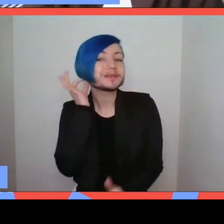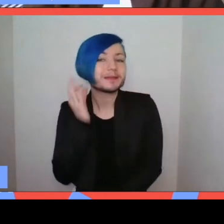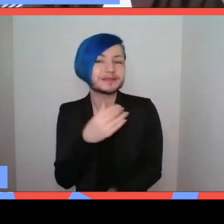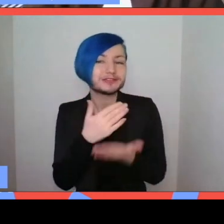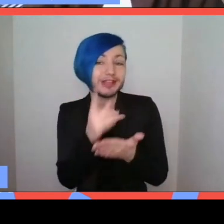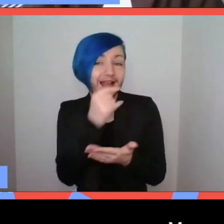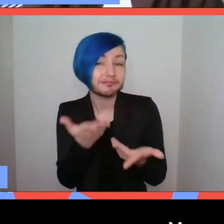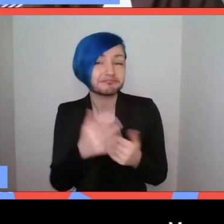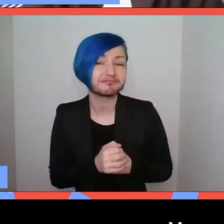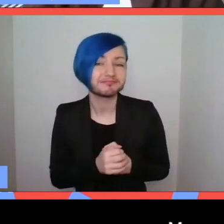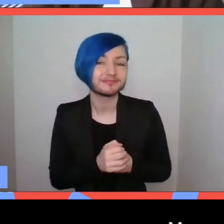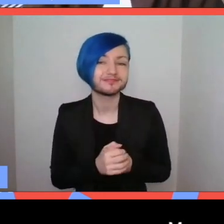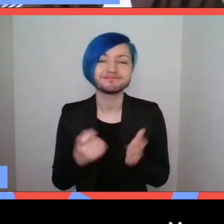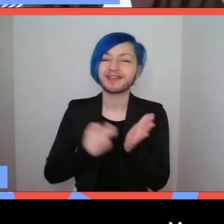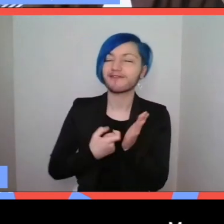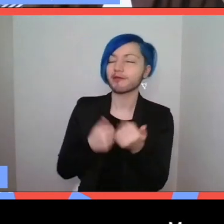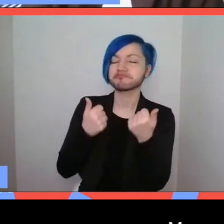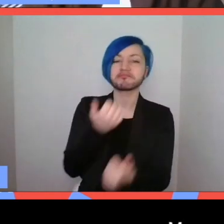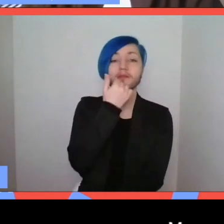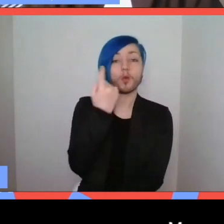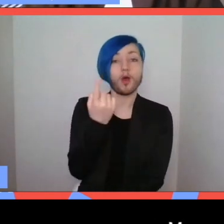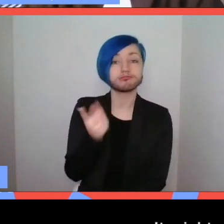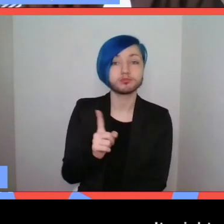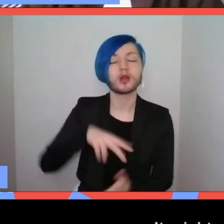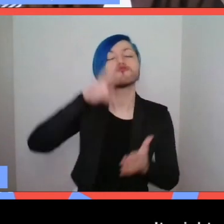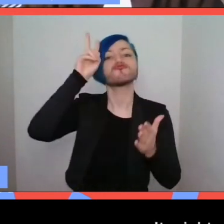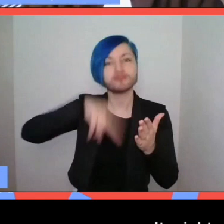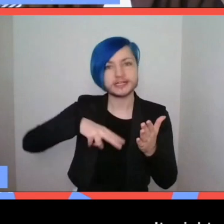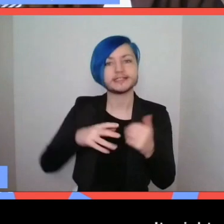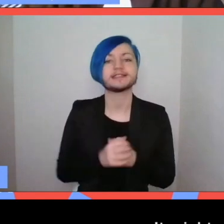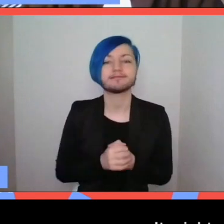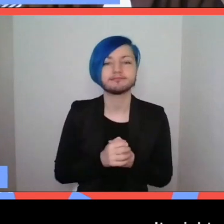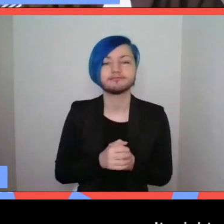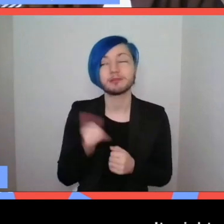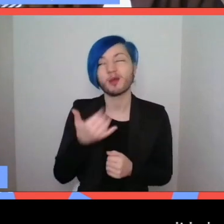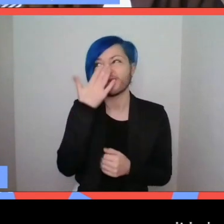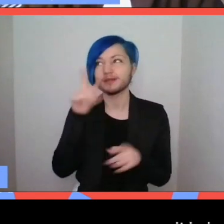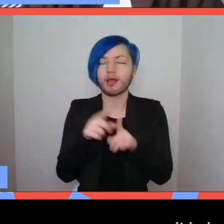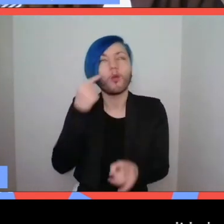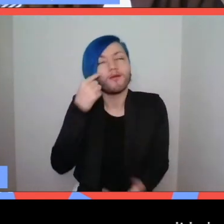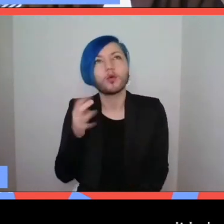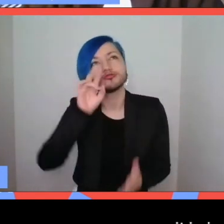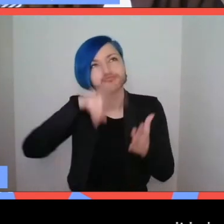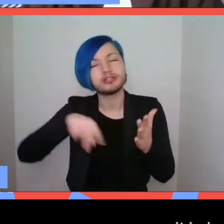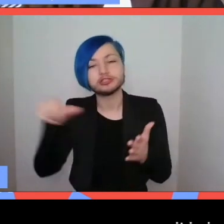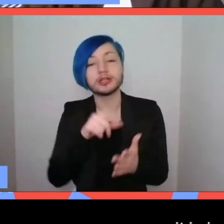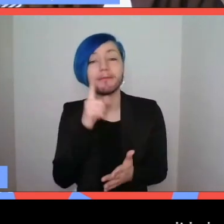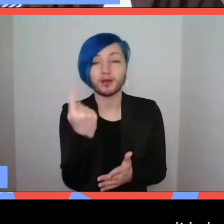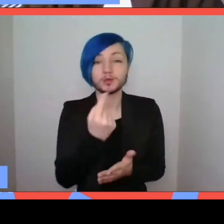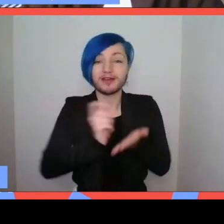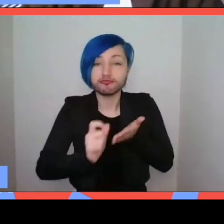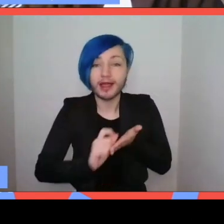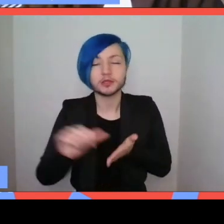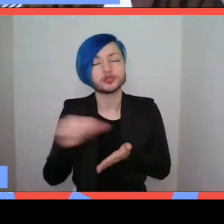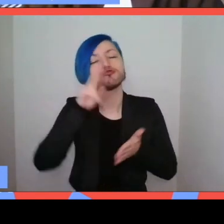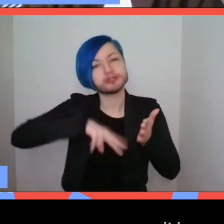Hi everyone. My number 1 tip would be read. It might seem obvious, but as a writer, it is important to read constantly.